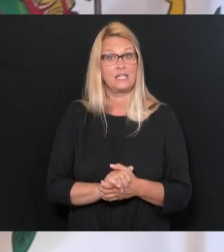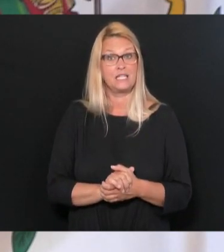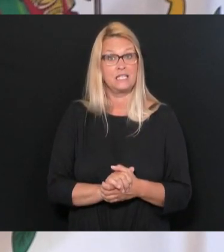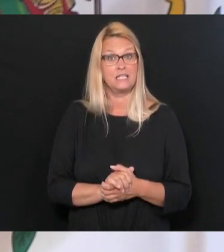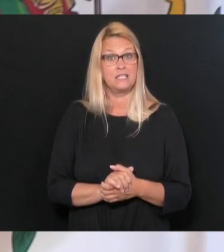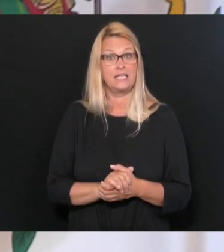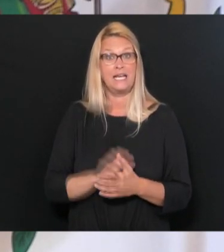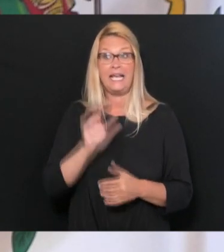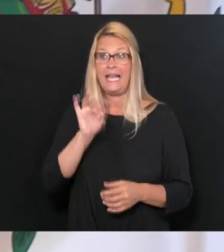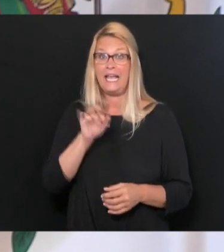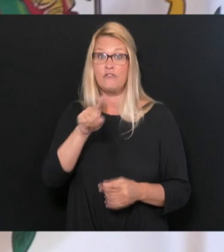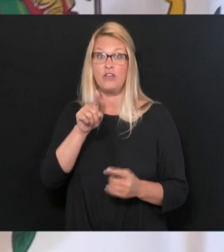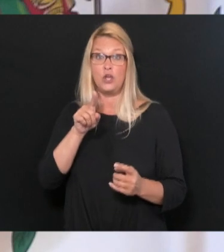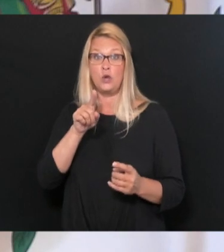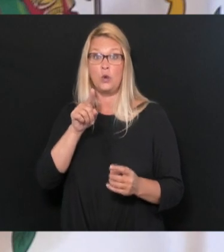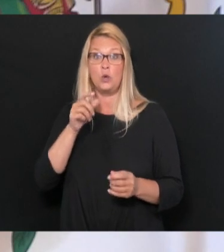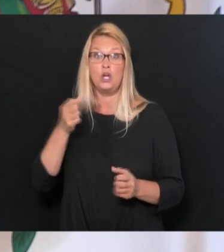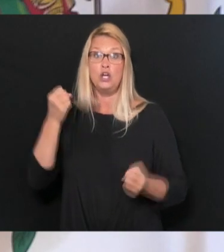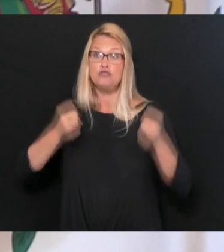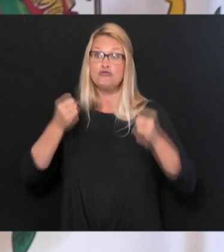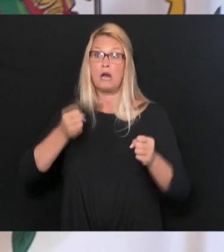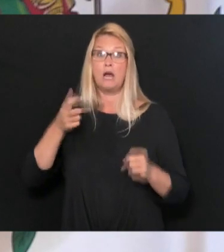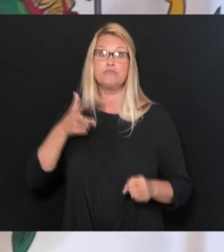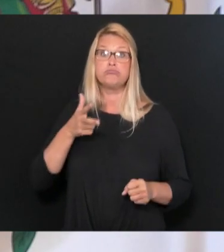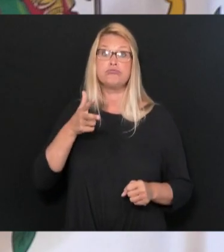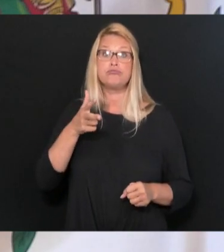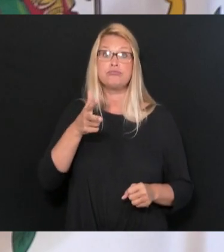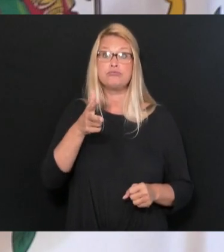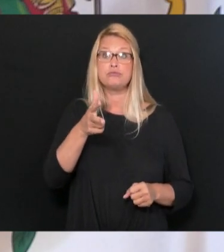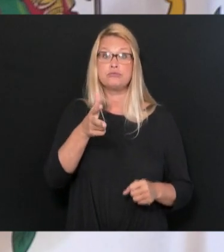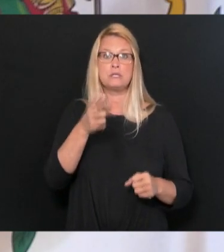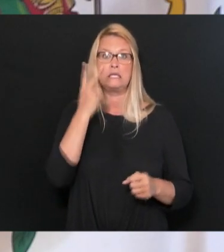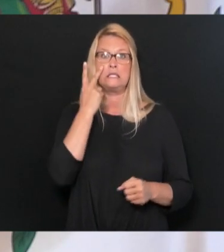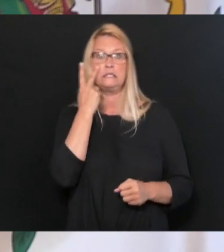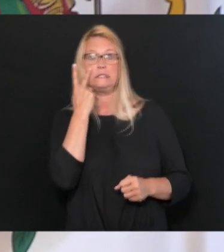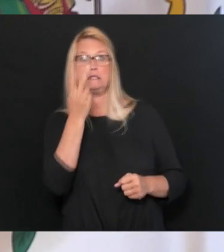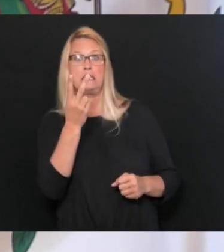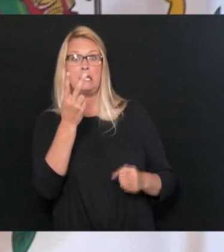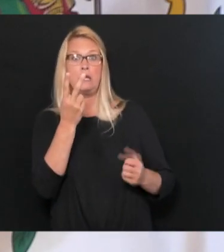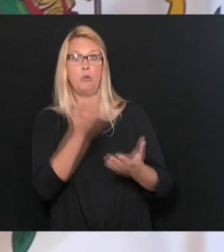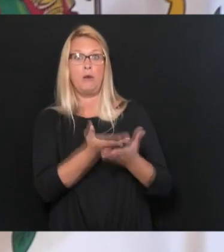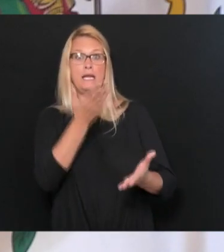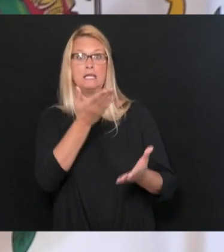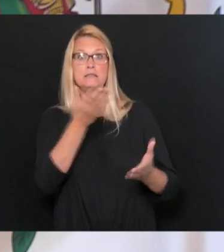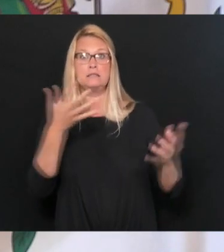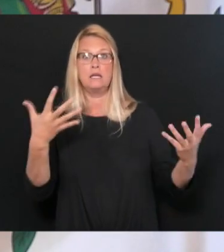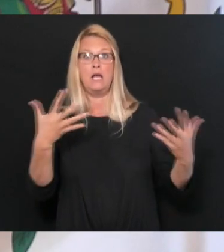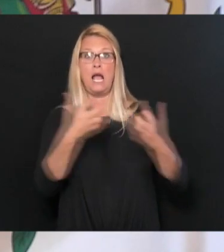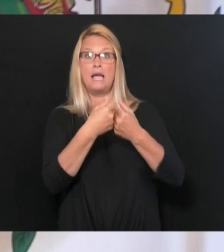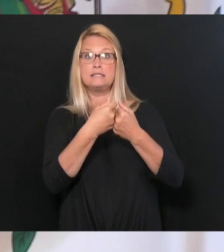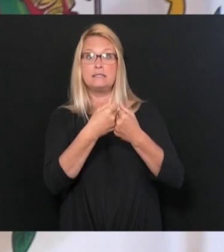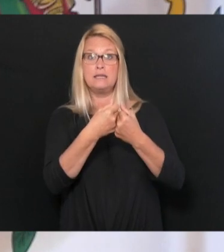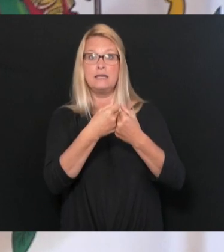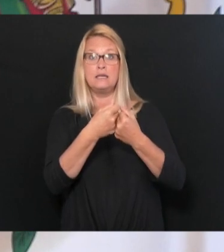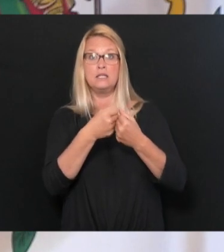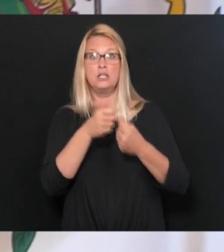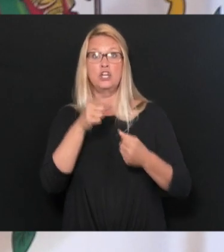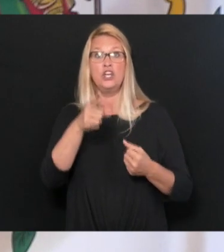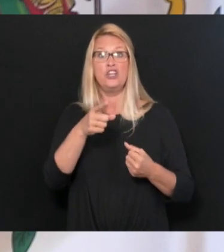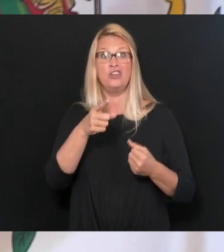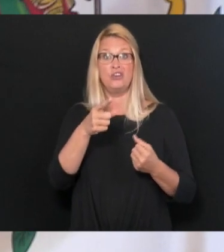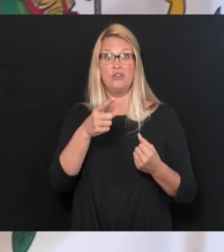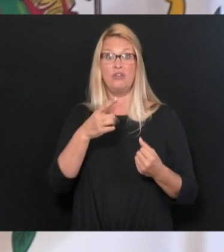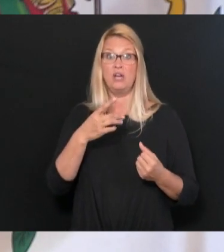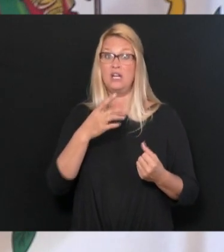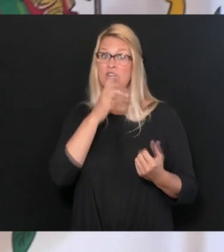upon an accident on the road and look at someone that's laying over in a ditch and just go by because